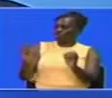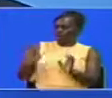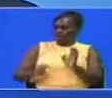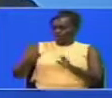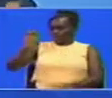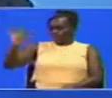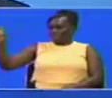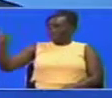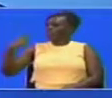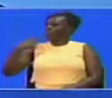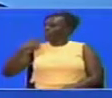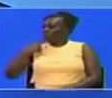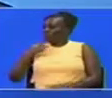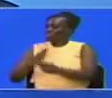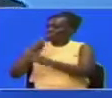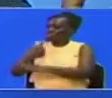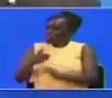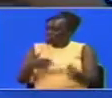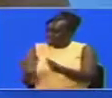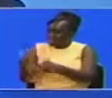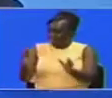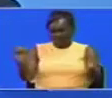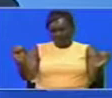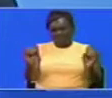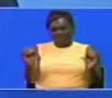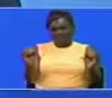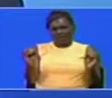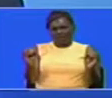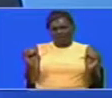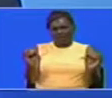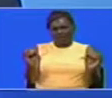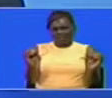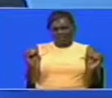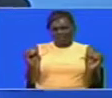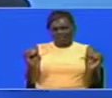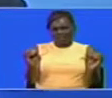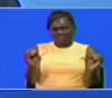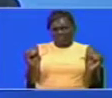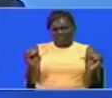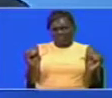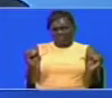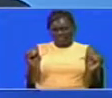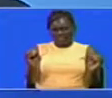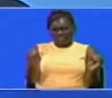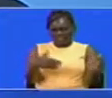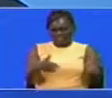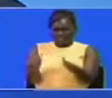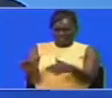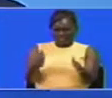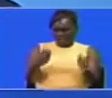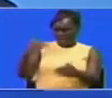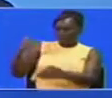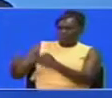Pokot, do not cross the river. As God lives, how he gave us that river as the beacon and the